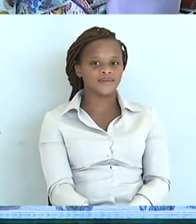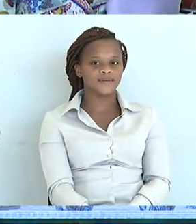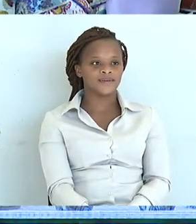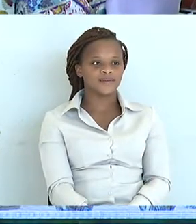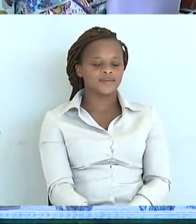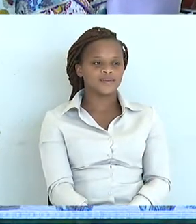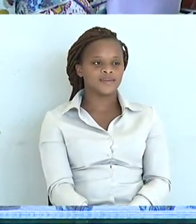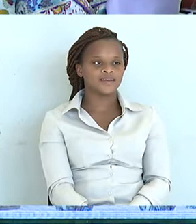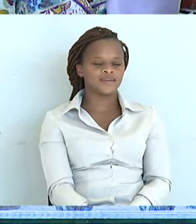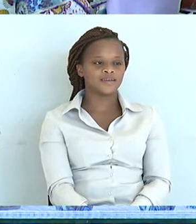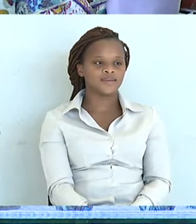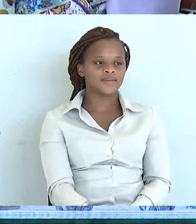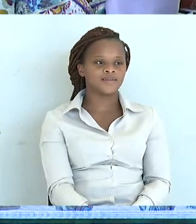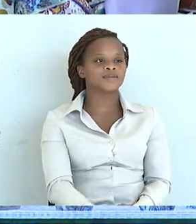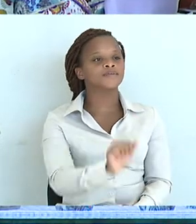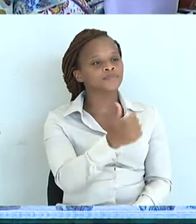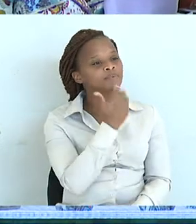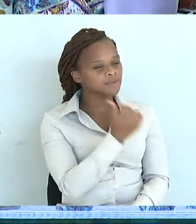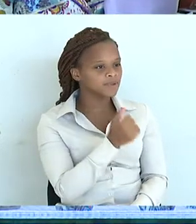Siyacela ukuthi sihloniphane